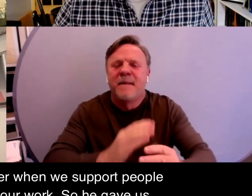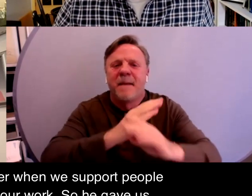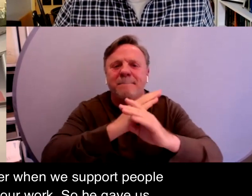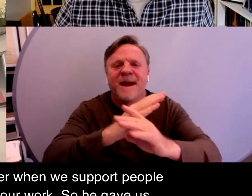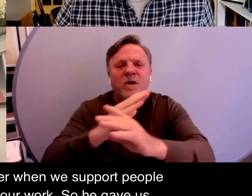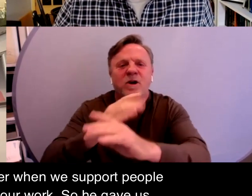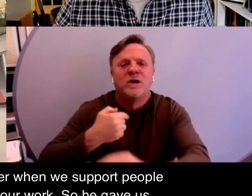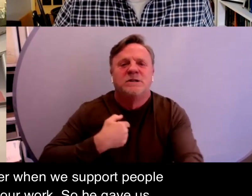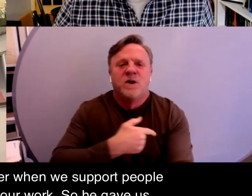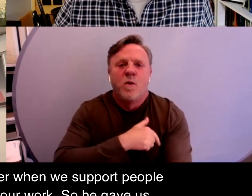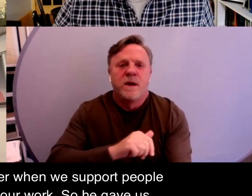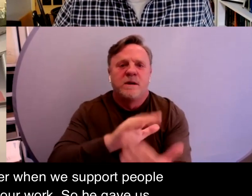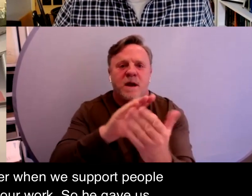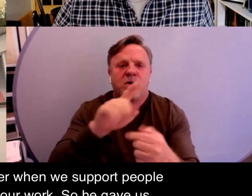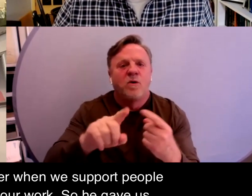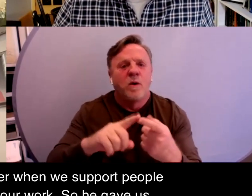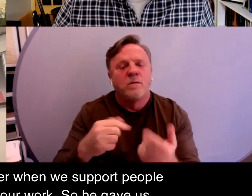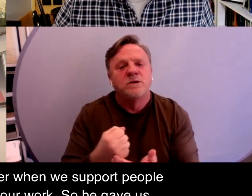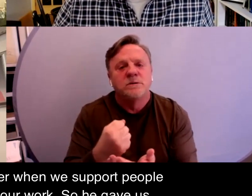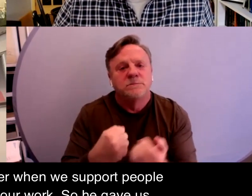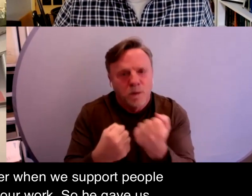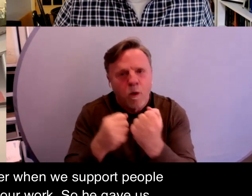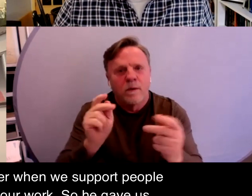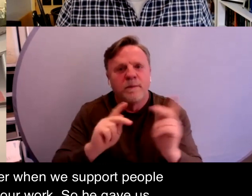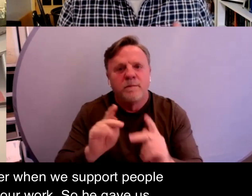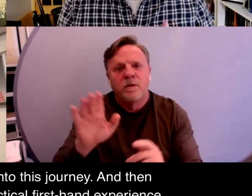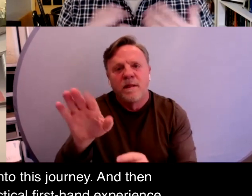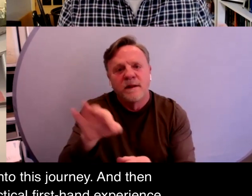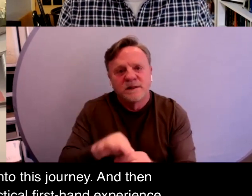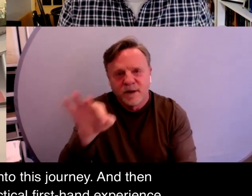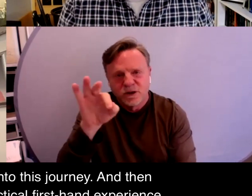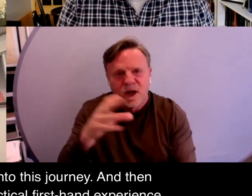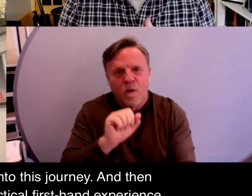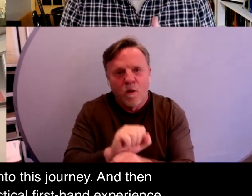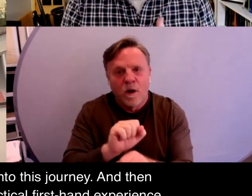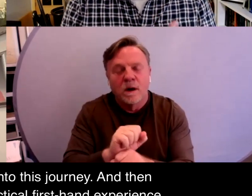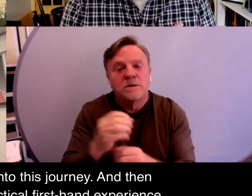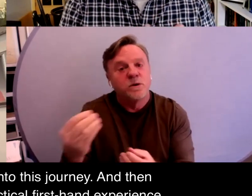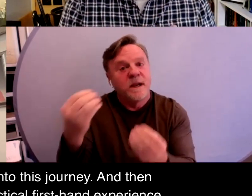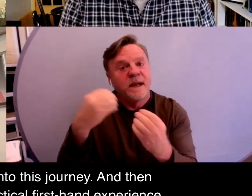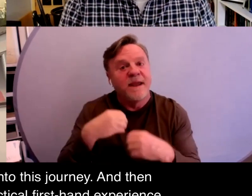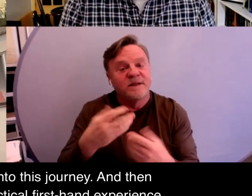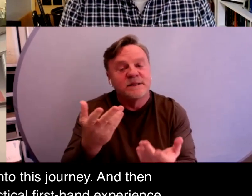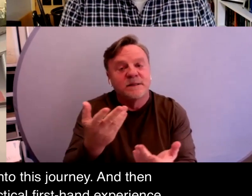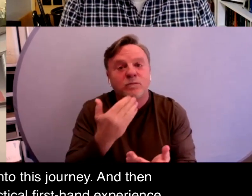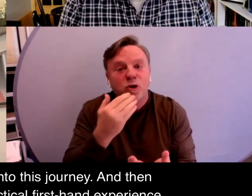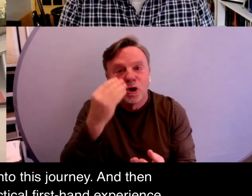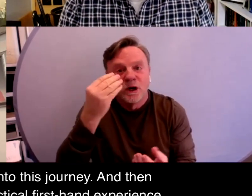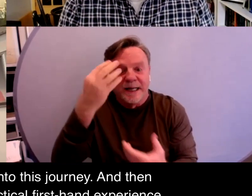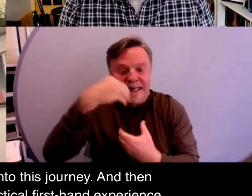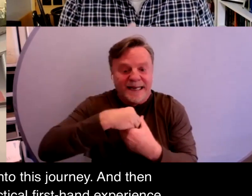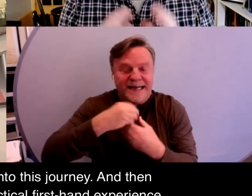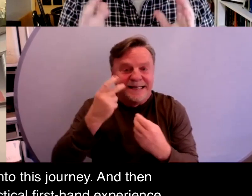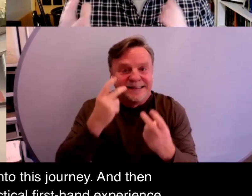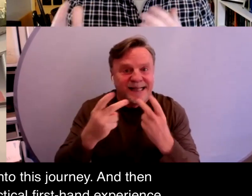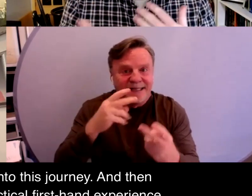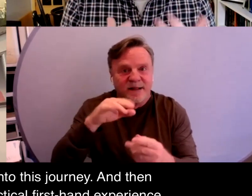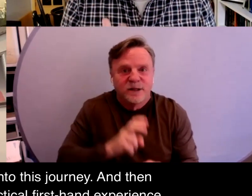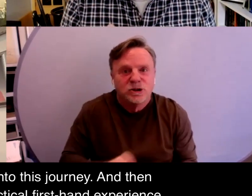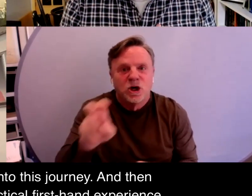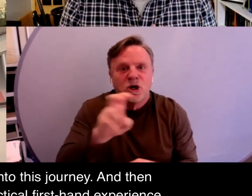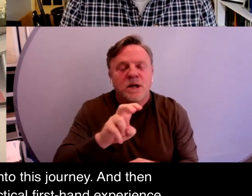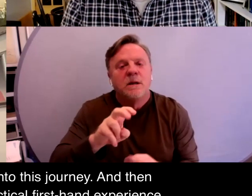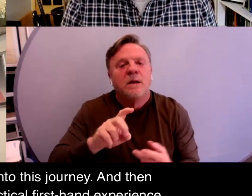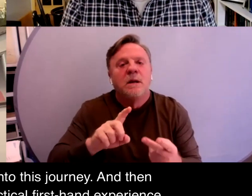encounter when we support people in their spirituality in our work. So he gave us some helpful insights into this journey. And then Jasmine shared